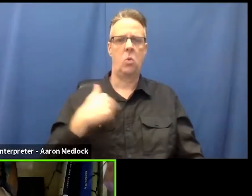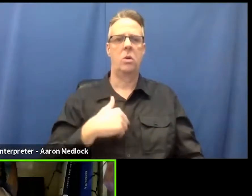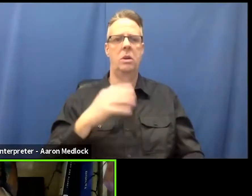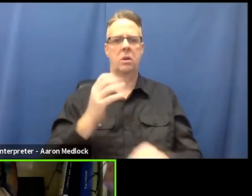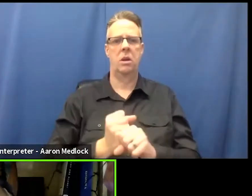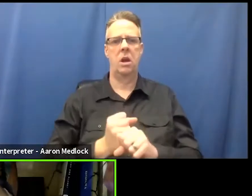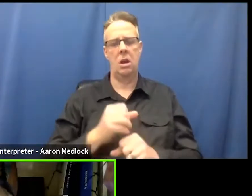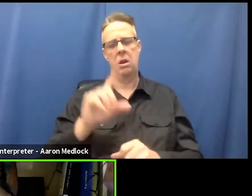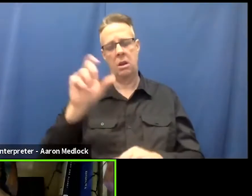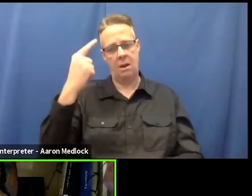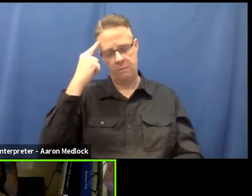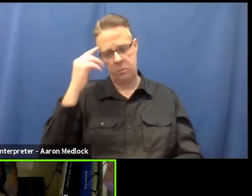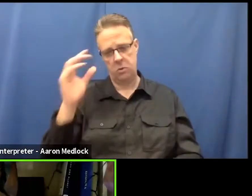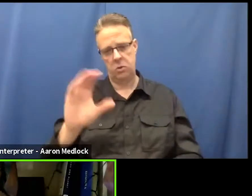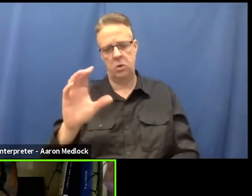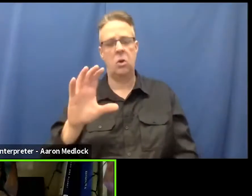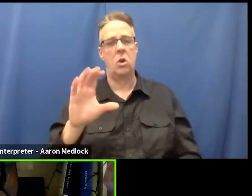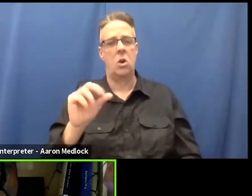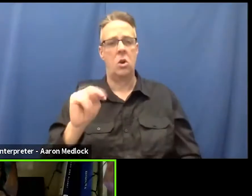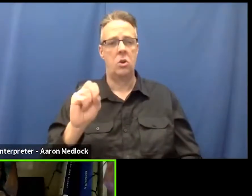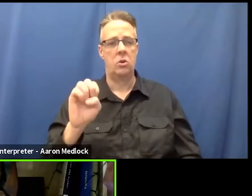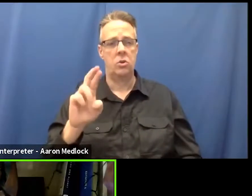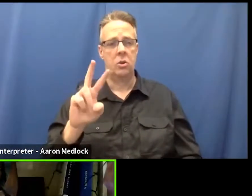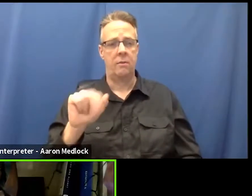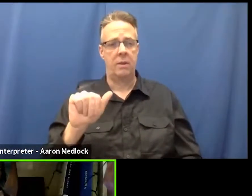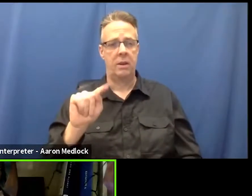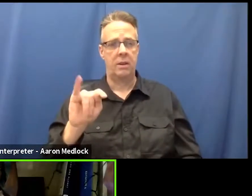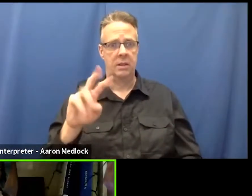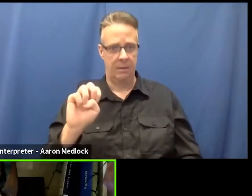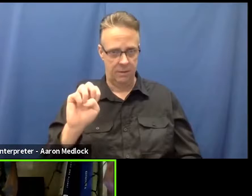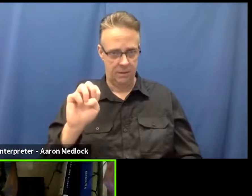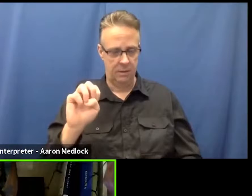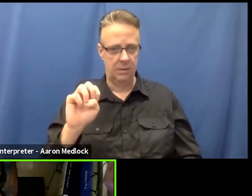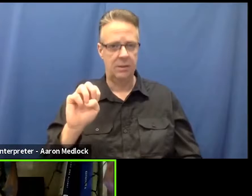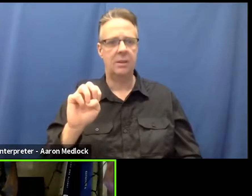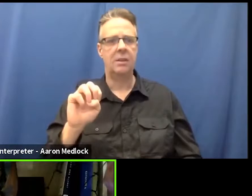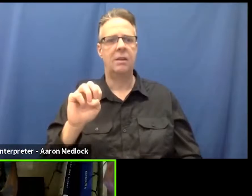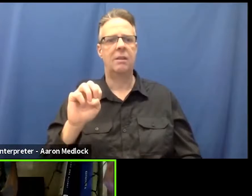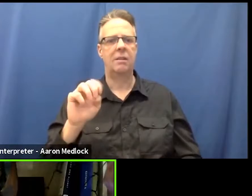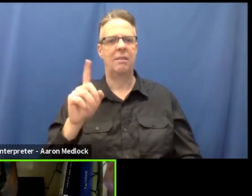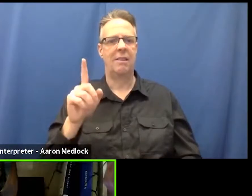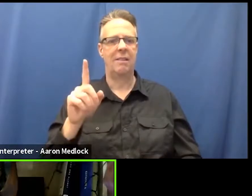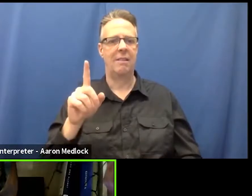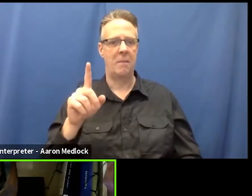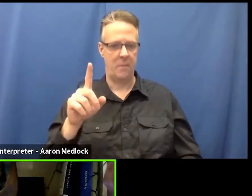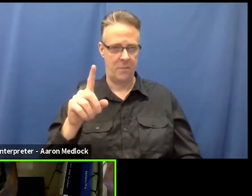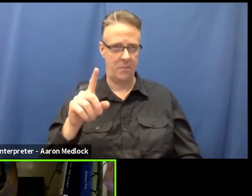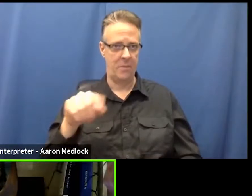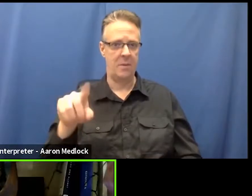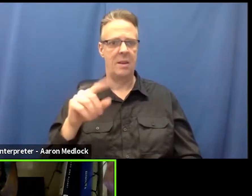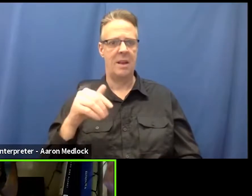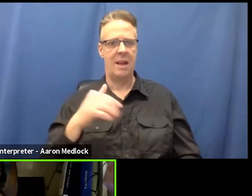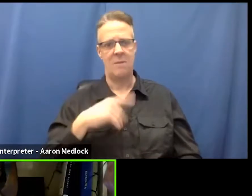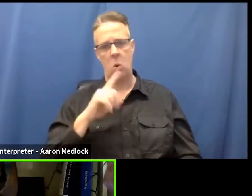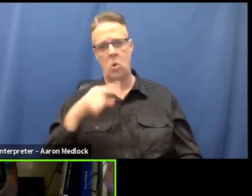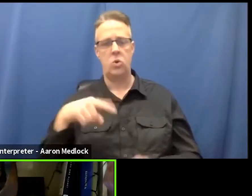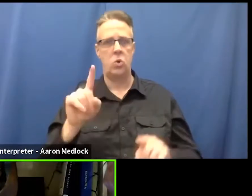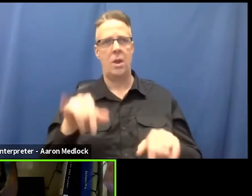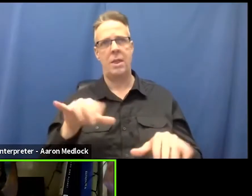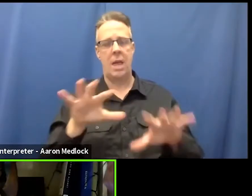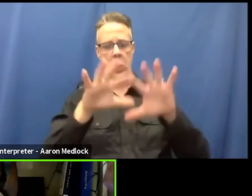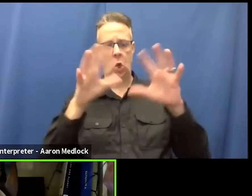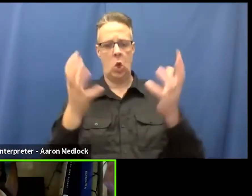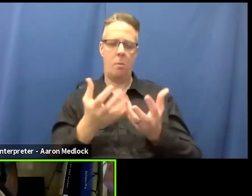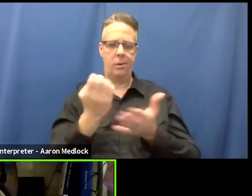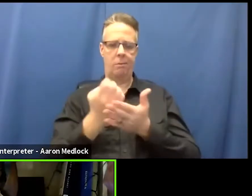Conservative government and had the austerity of a global recession,